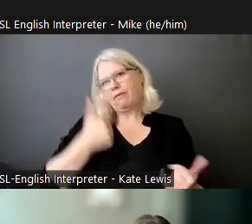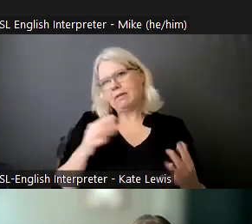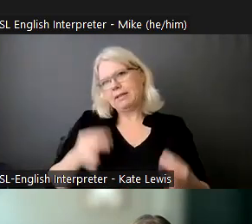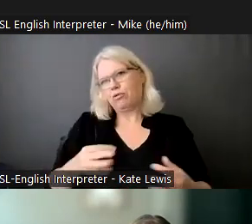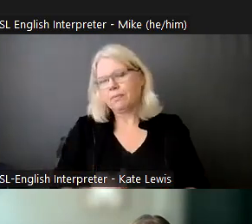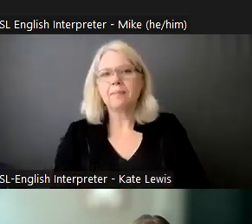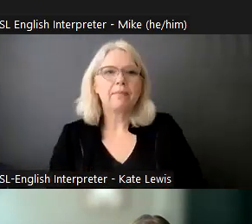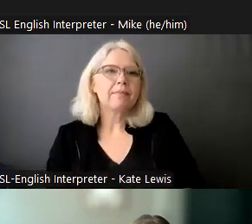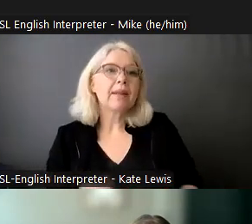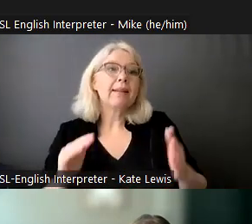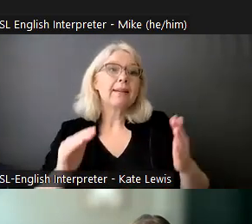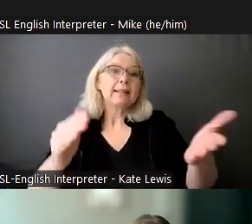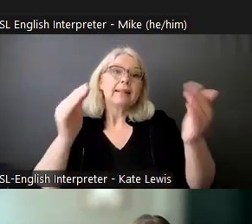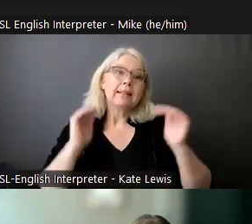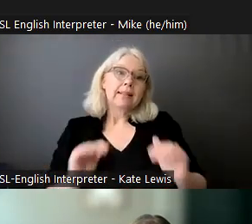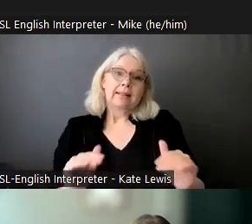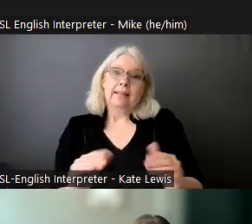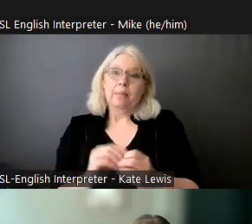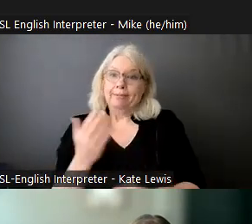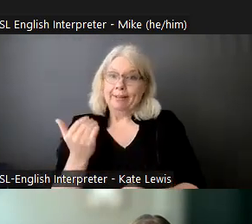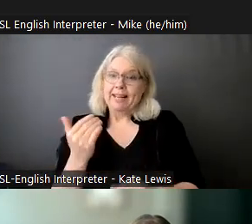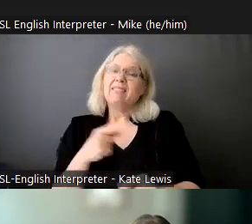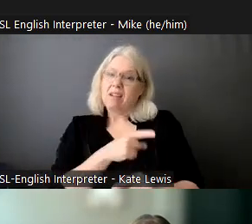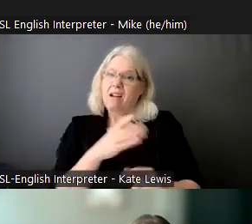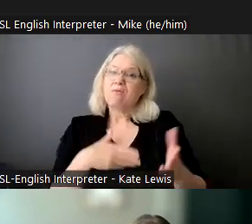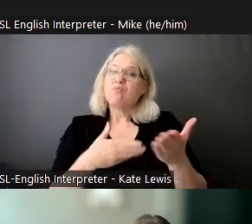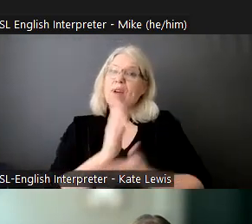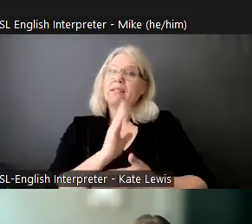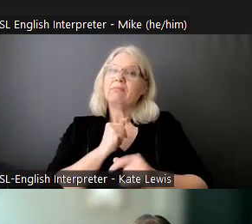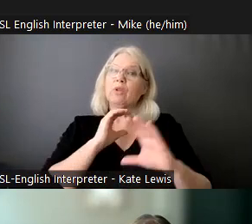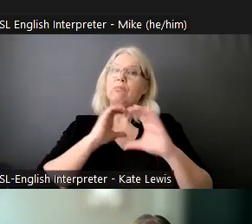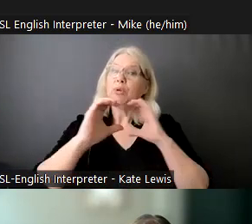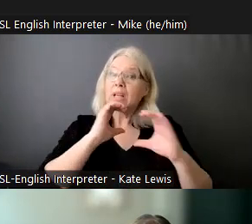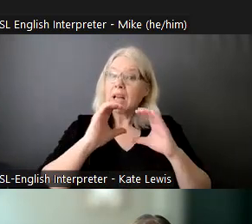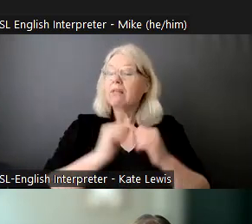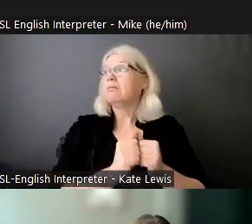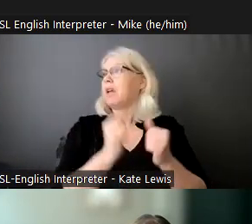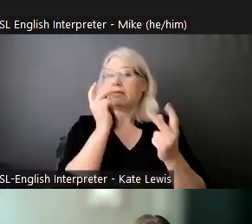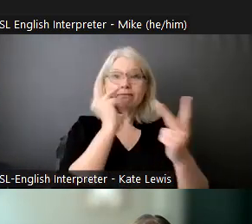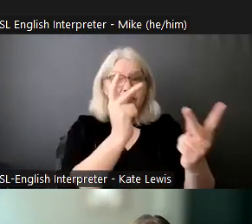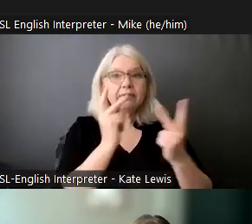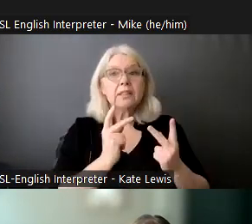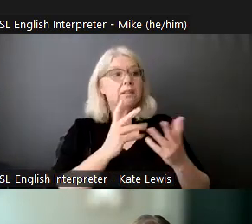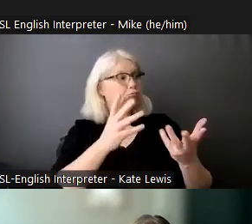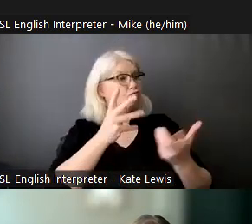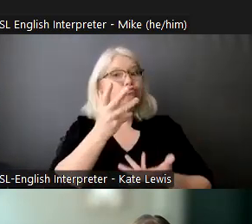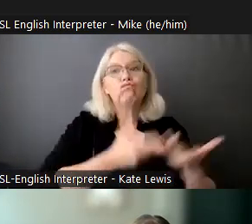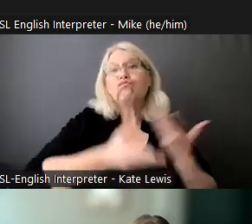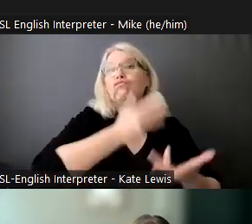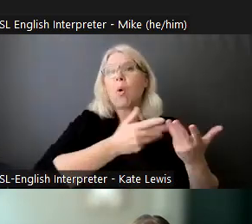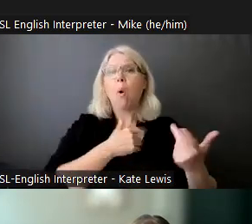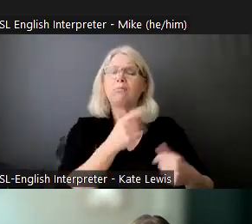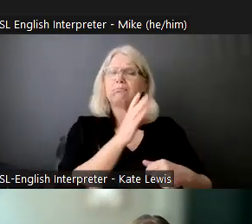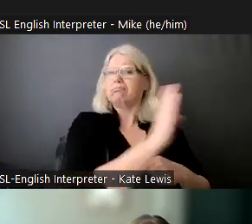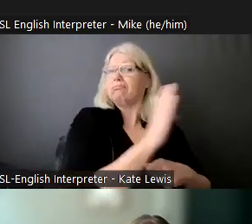on the nose, every resident has the right to communicate in confidence, receive visitors of his or her choice, and consult in private with